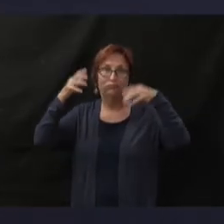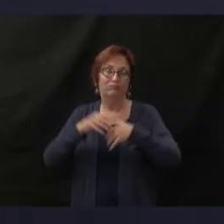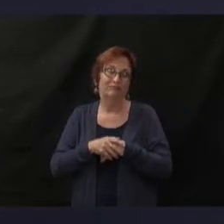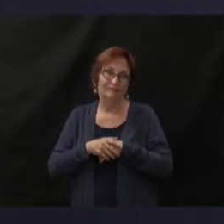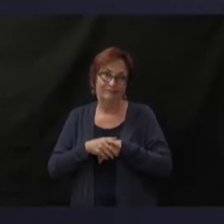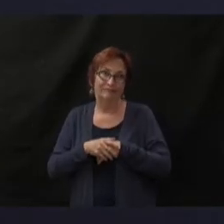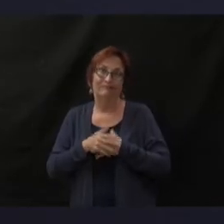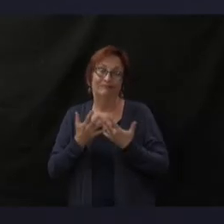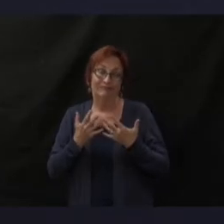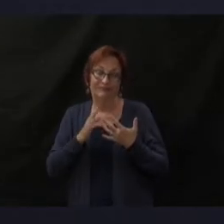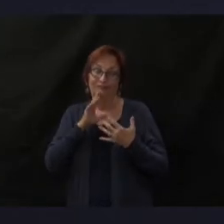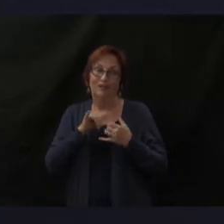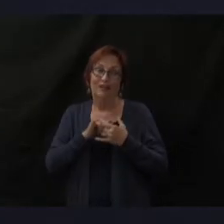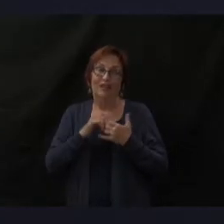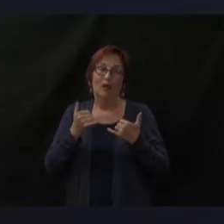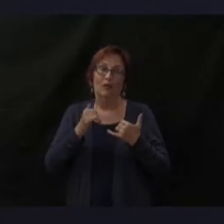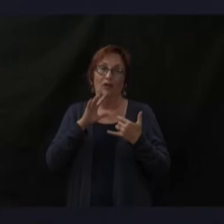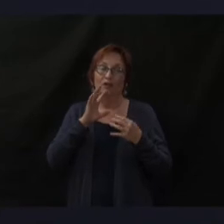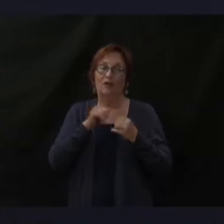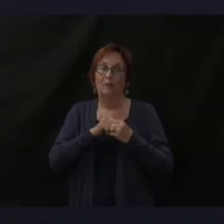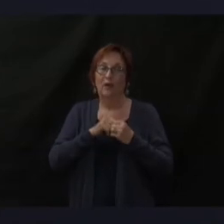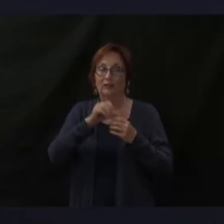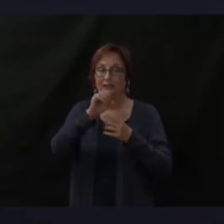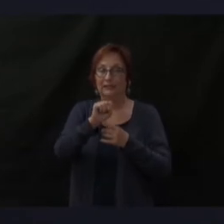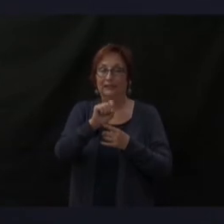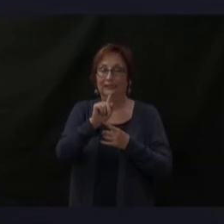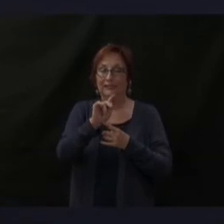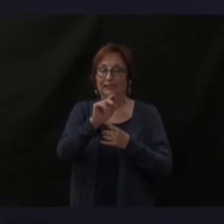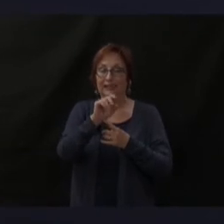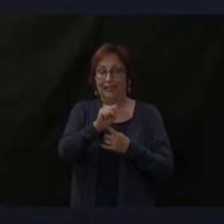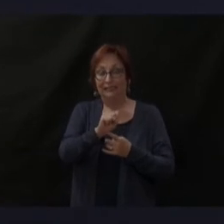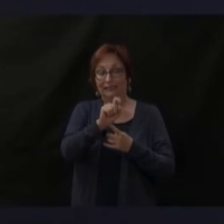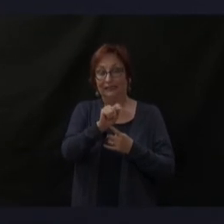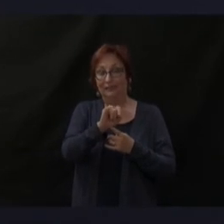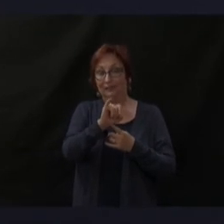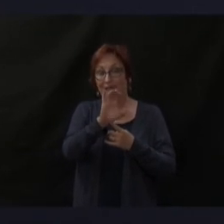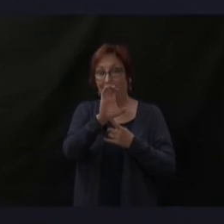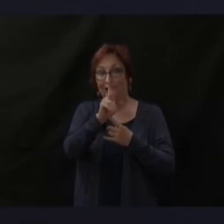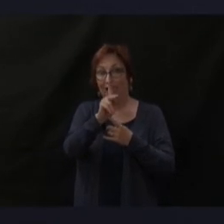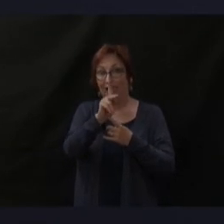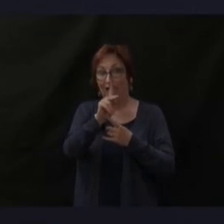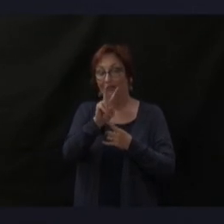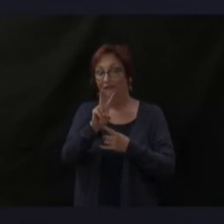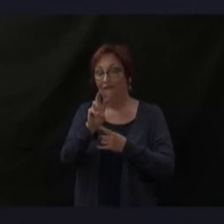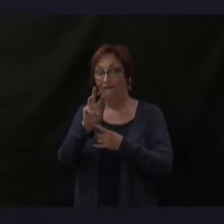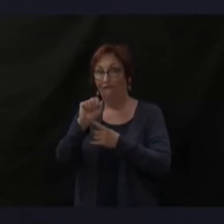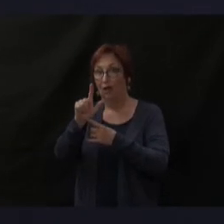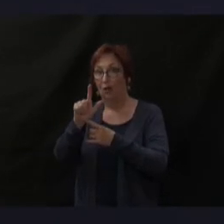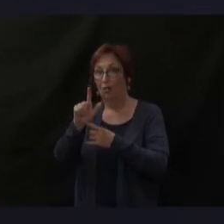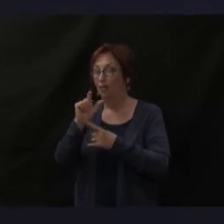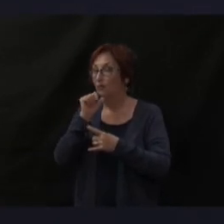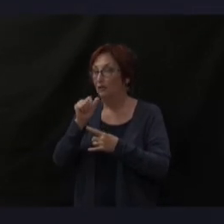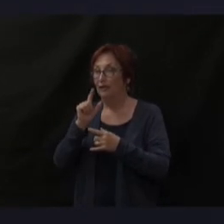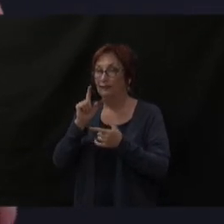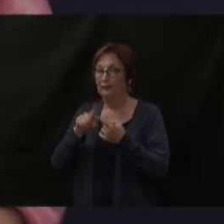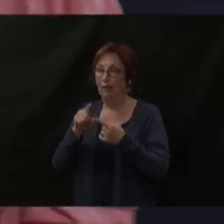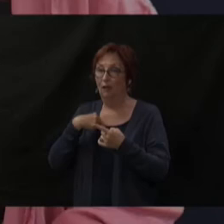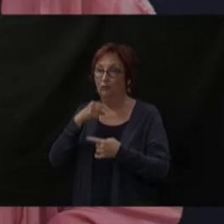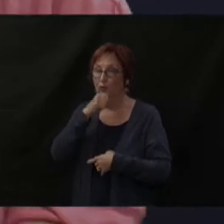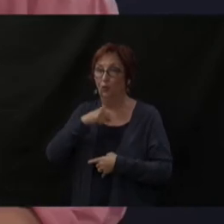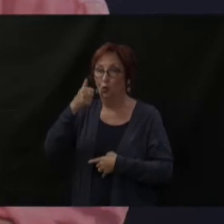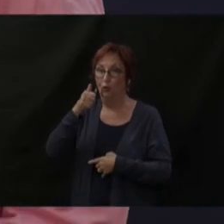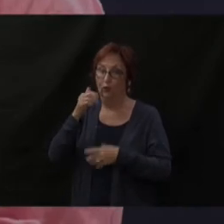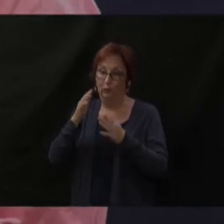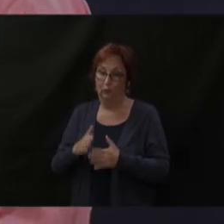We're going to talk about stick vowels, and it wasn't until I was an older person that I knew this rule, and it kind of blew my mind,